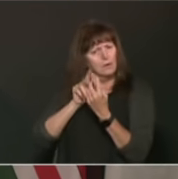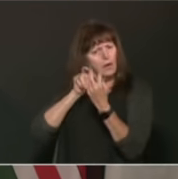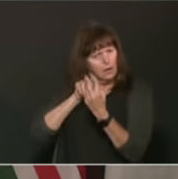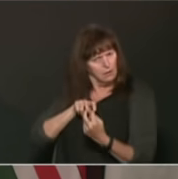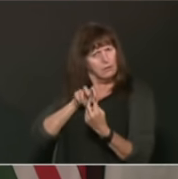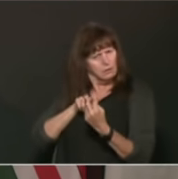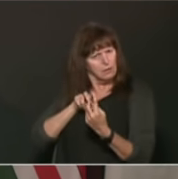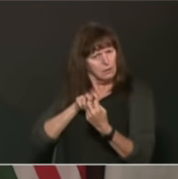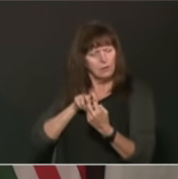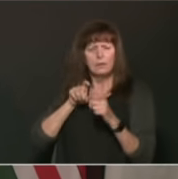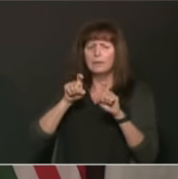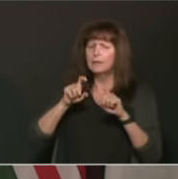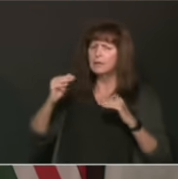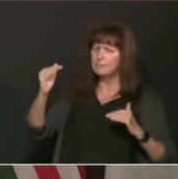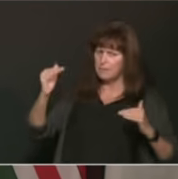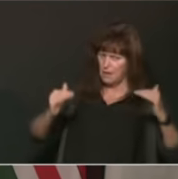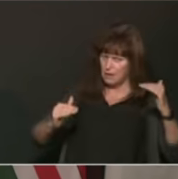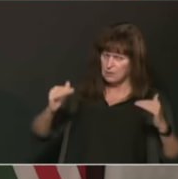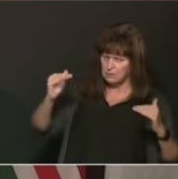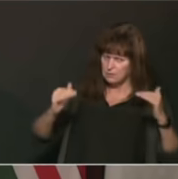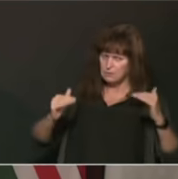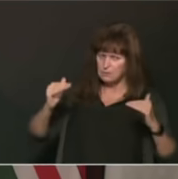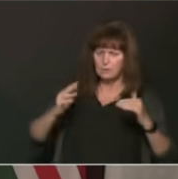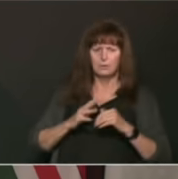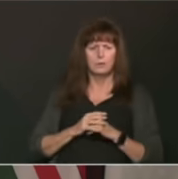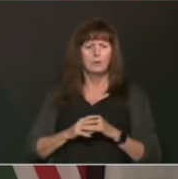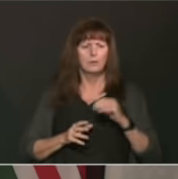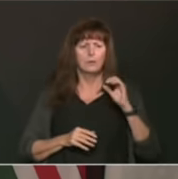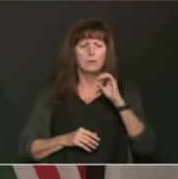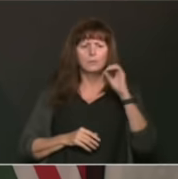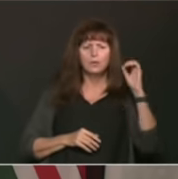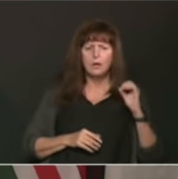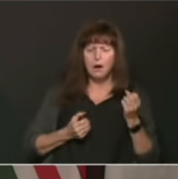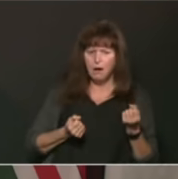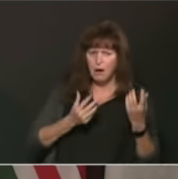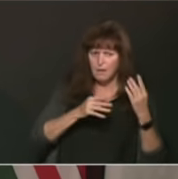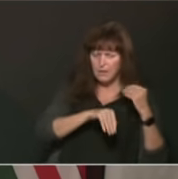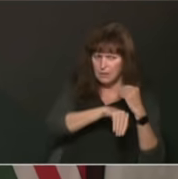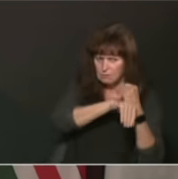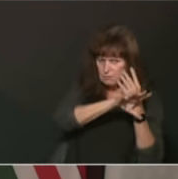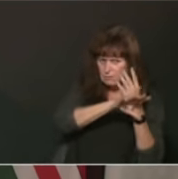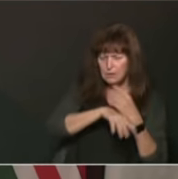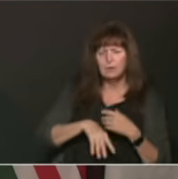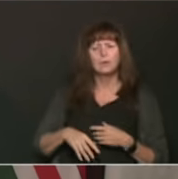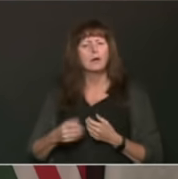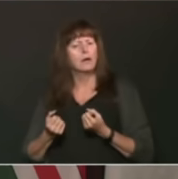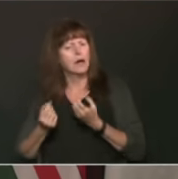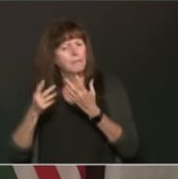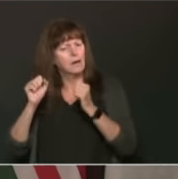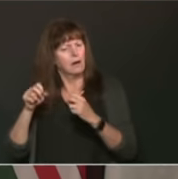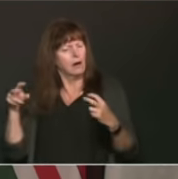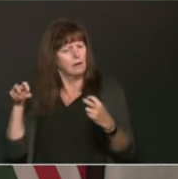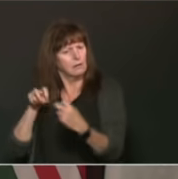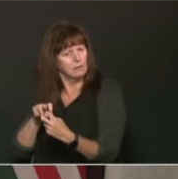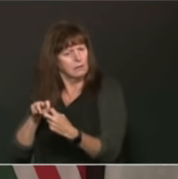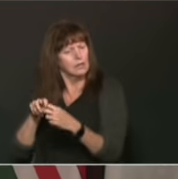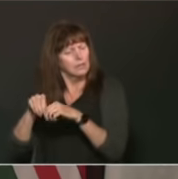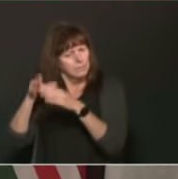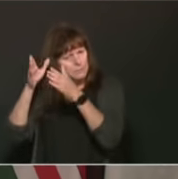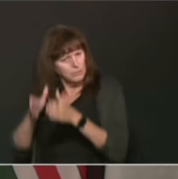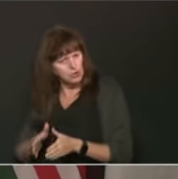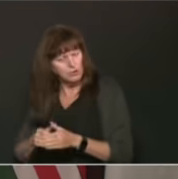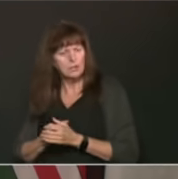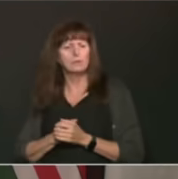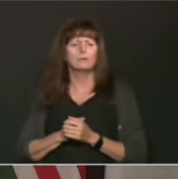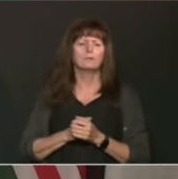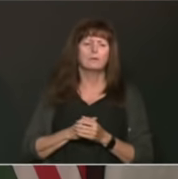balance between the percentage of patients we see virtually and that we see in person. There's so many nuances to an interaction when you see